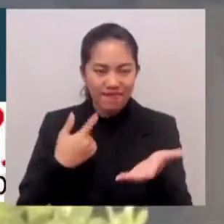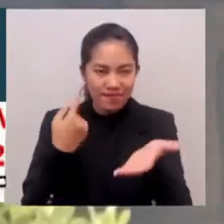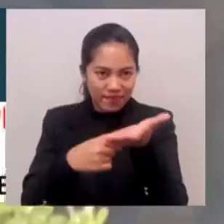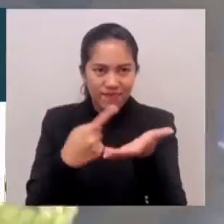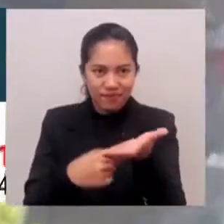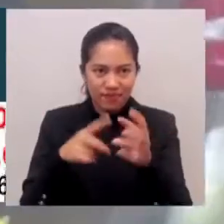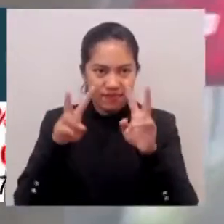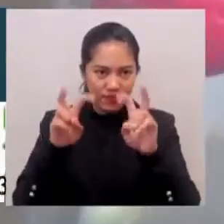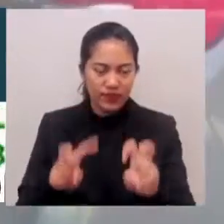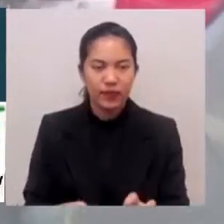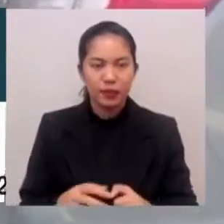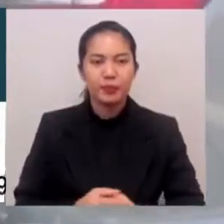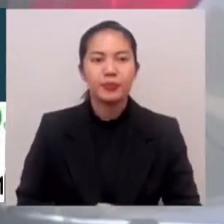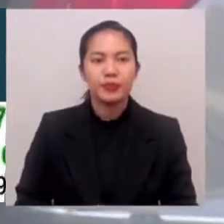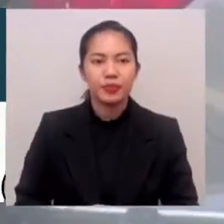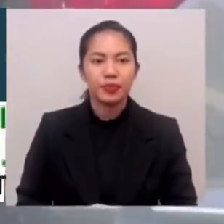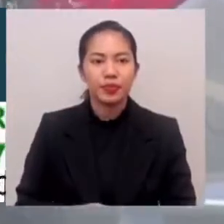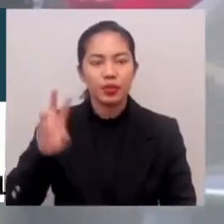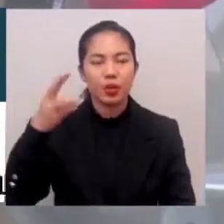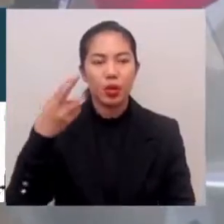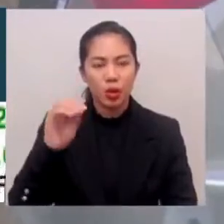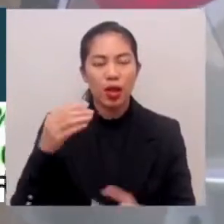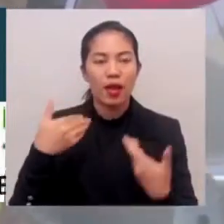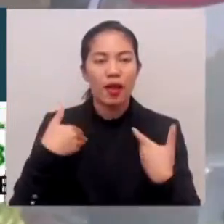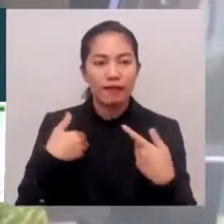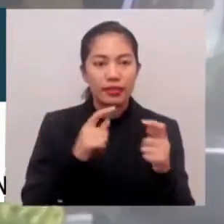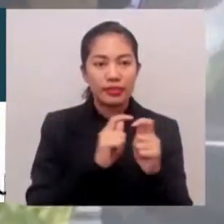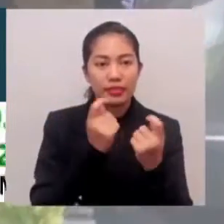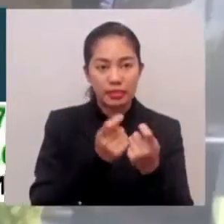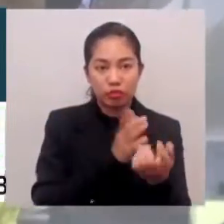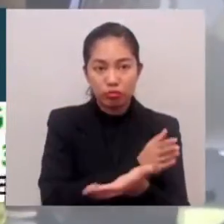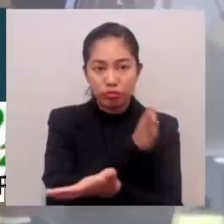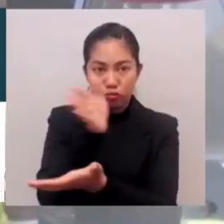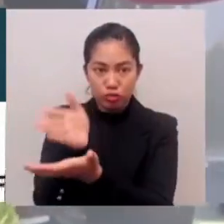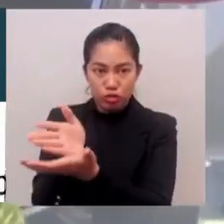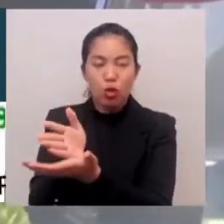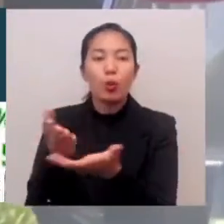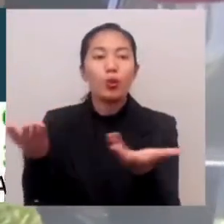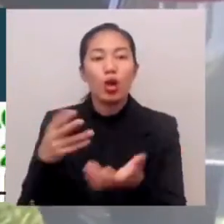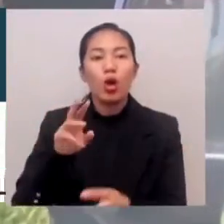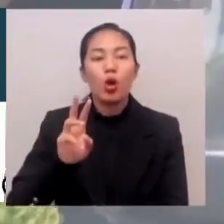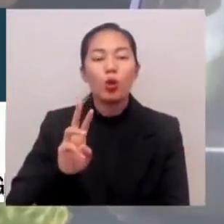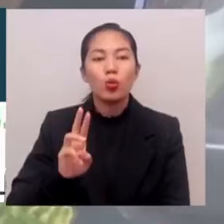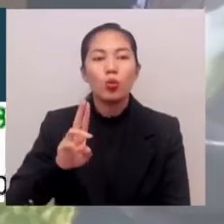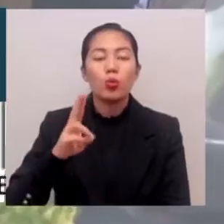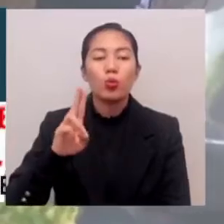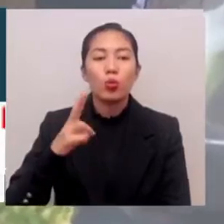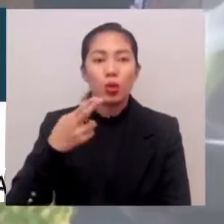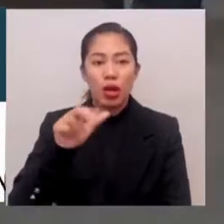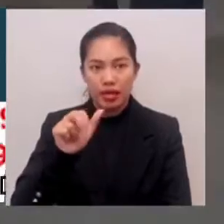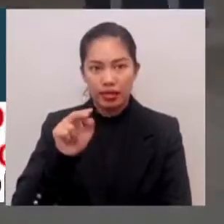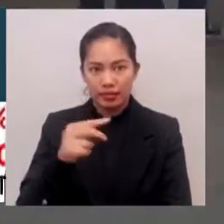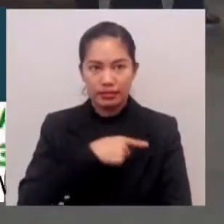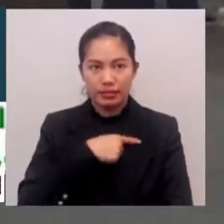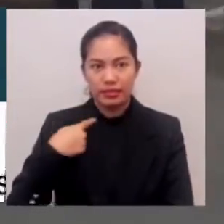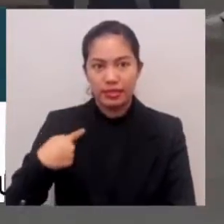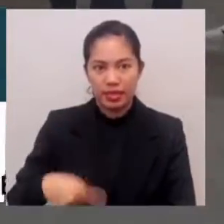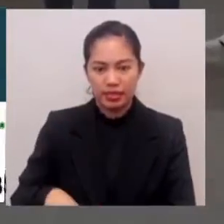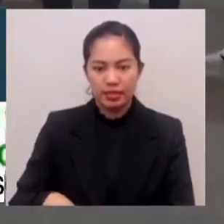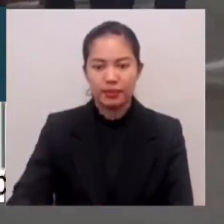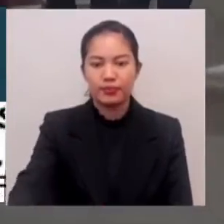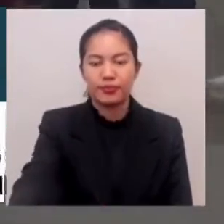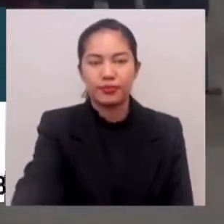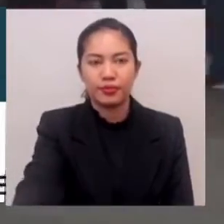team spent 4 weeks in and around Wuhan, China, earlier this year with Chinese scientists probing the earliest known cases